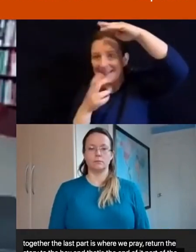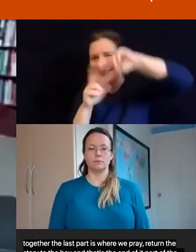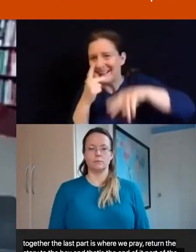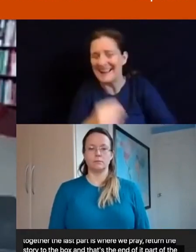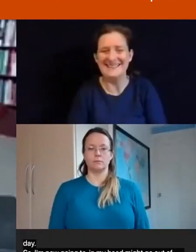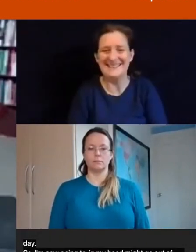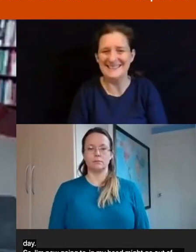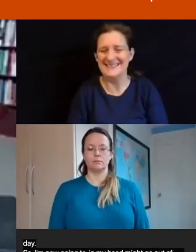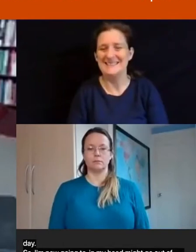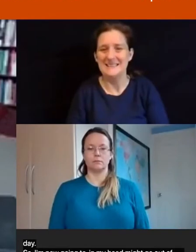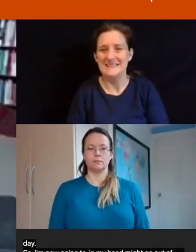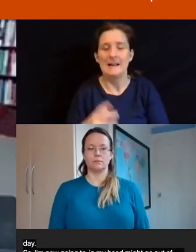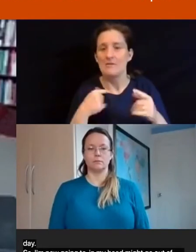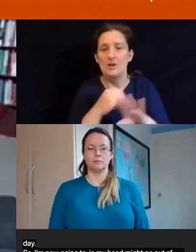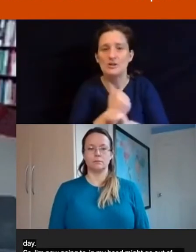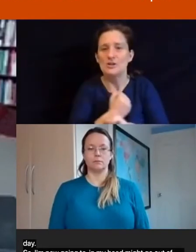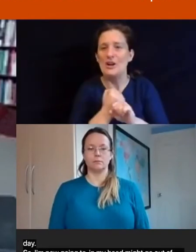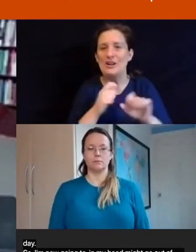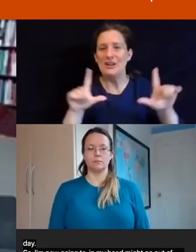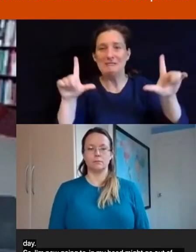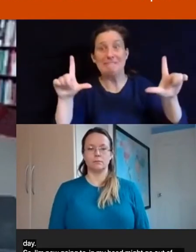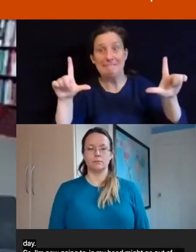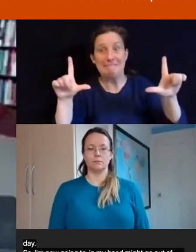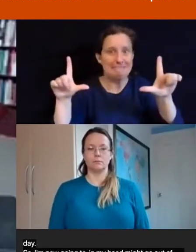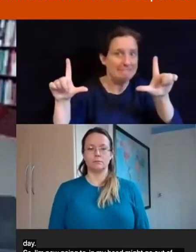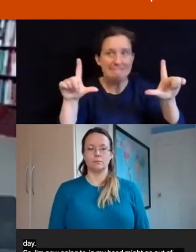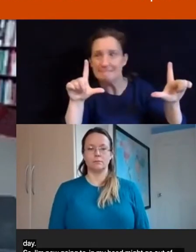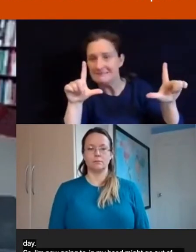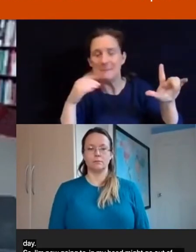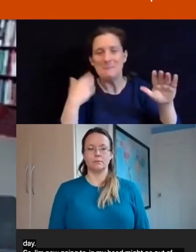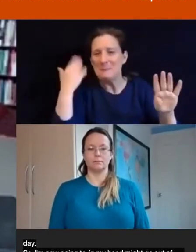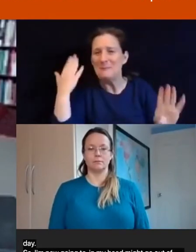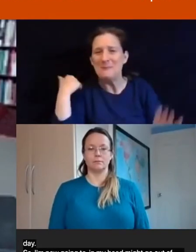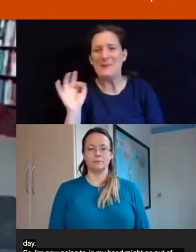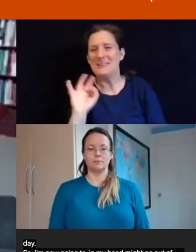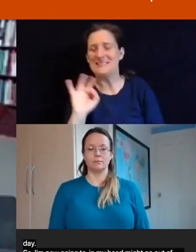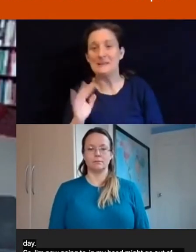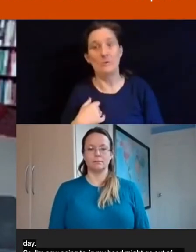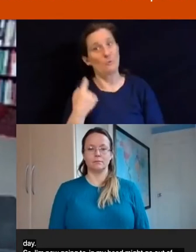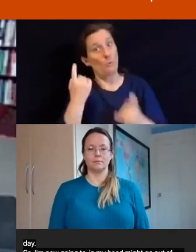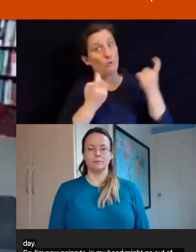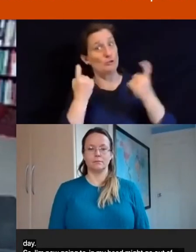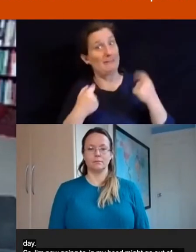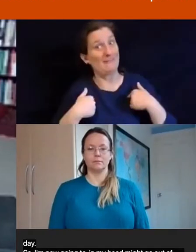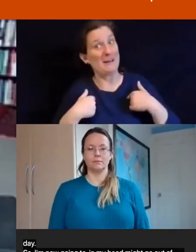can. I haven't done this before, as Fiona explained. So it's a wondering for me too.